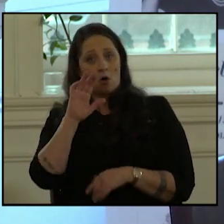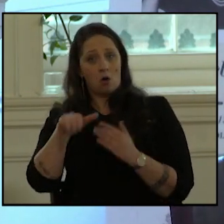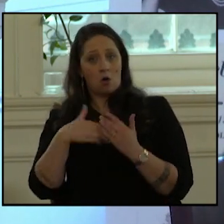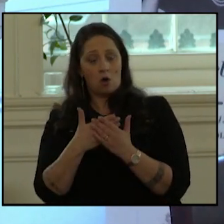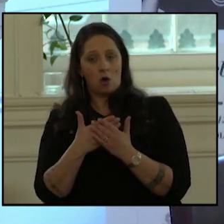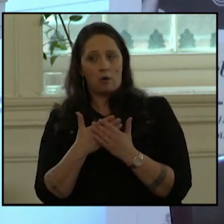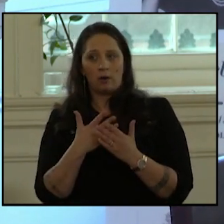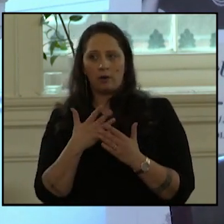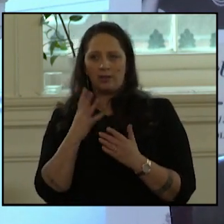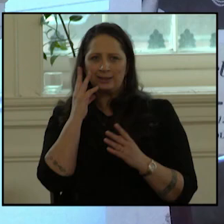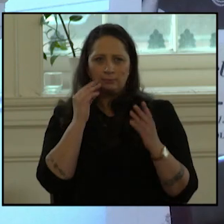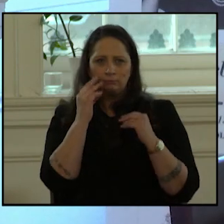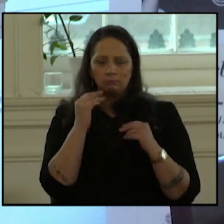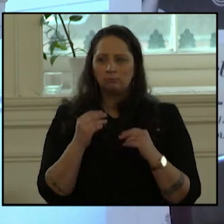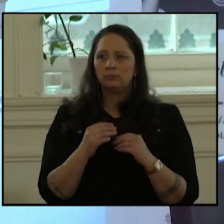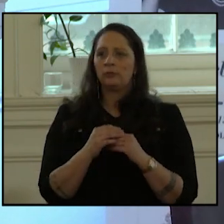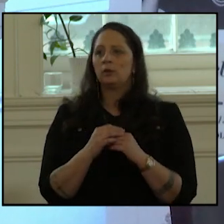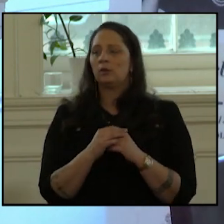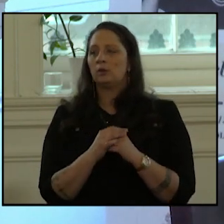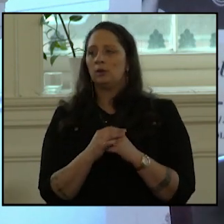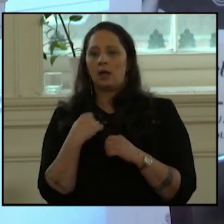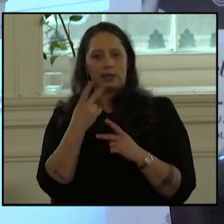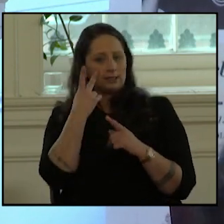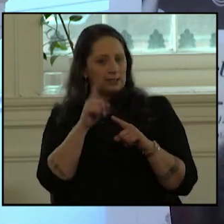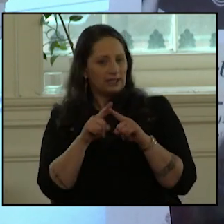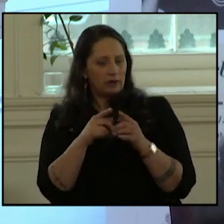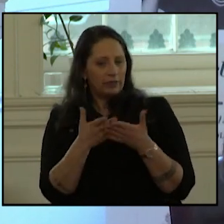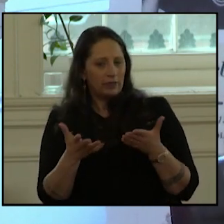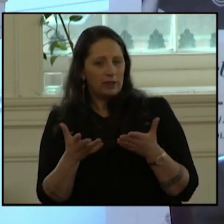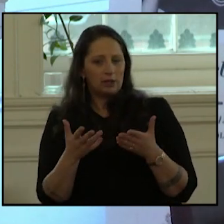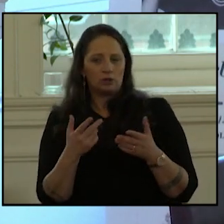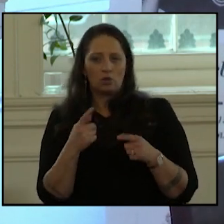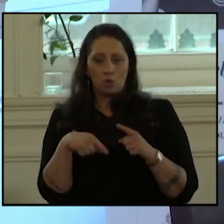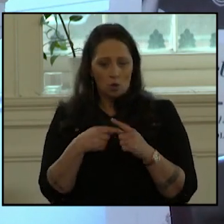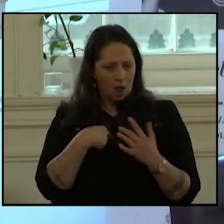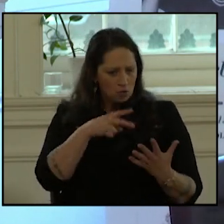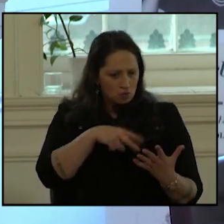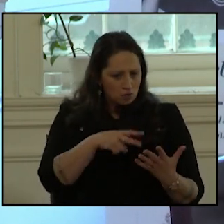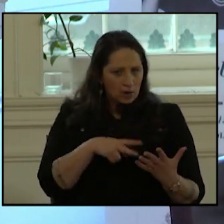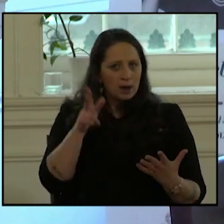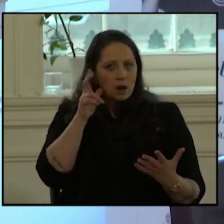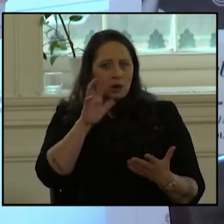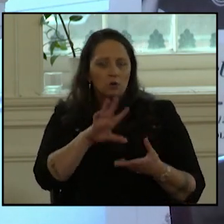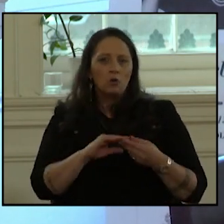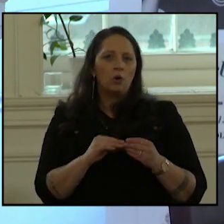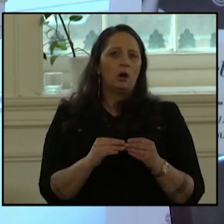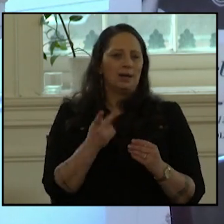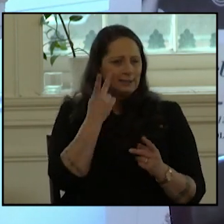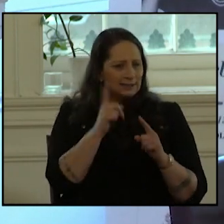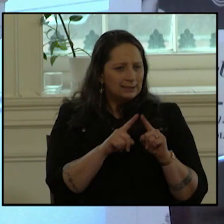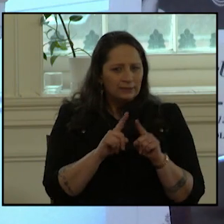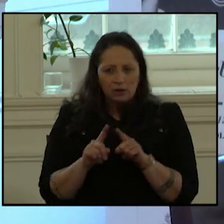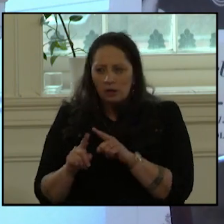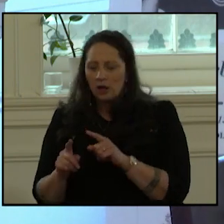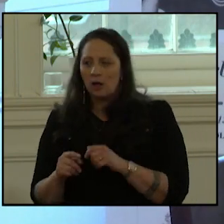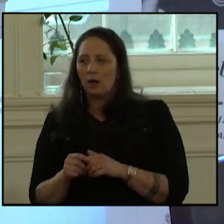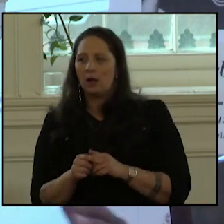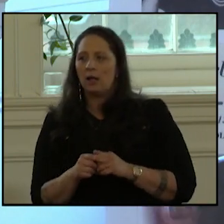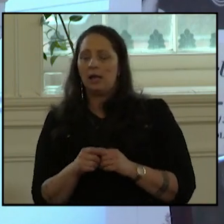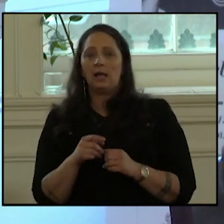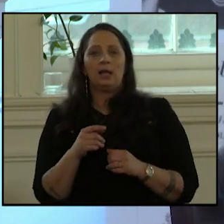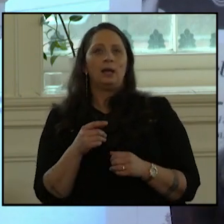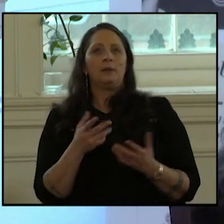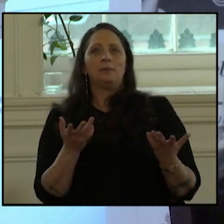of those experiences, I see different things in the stories that I read than you might see if you don't have that